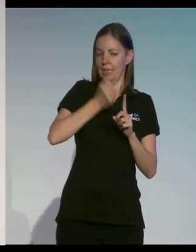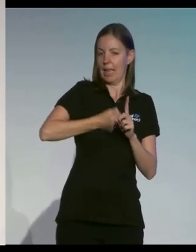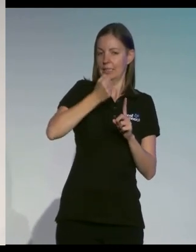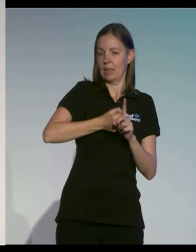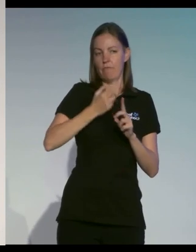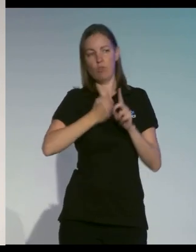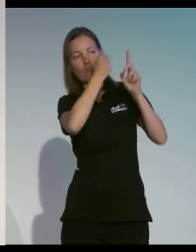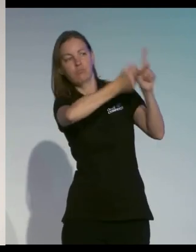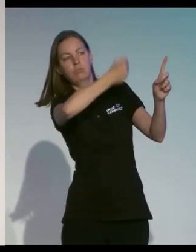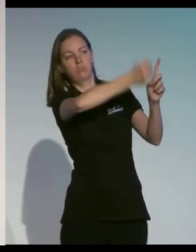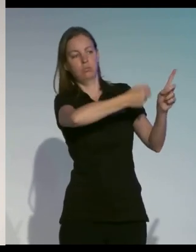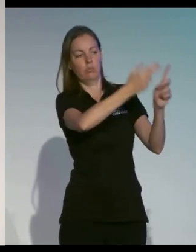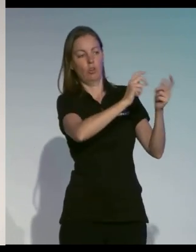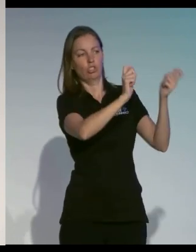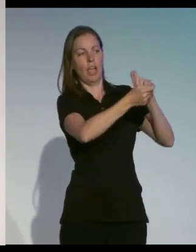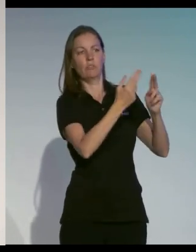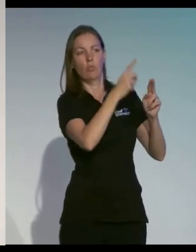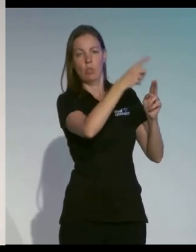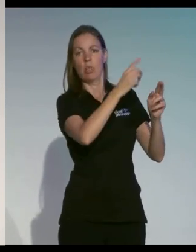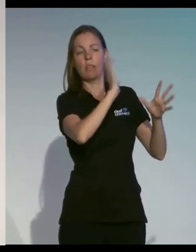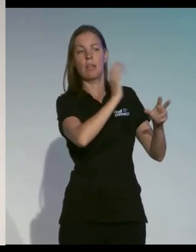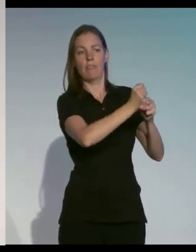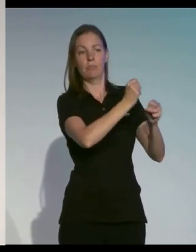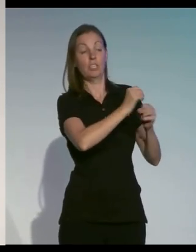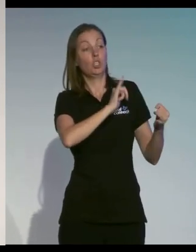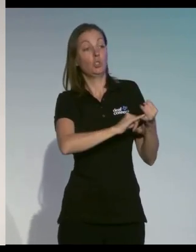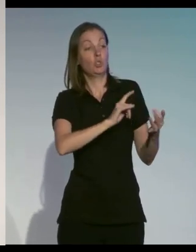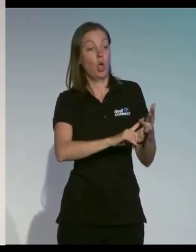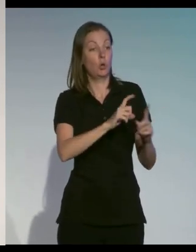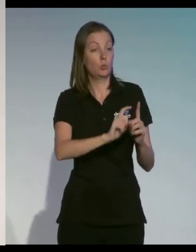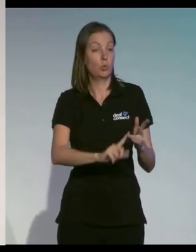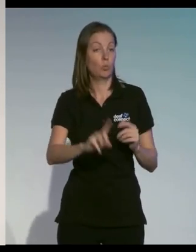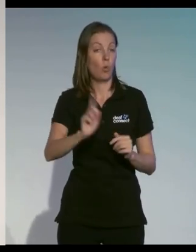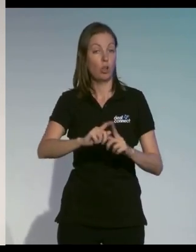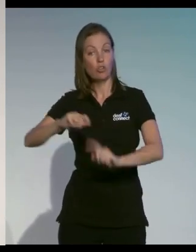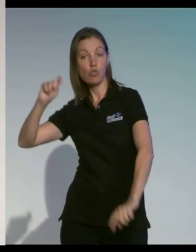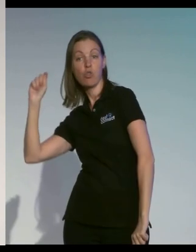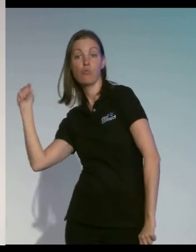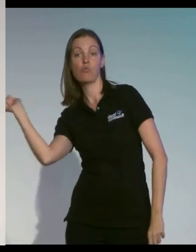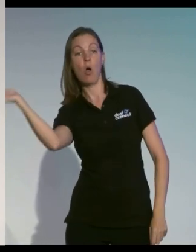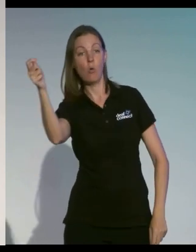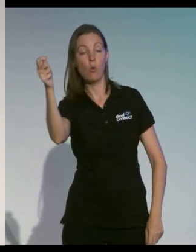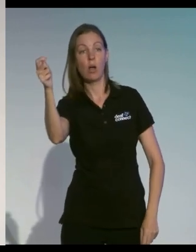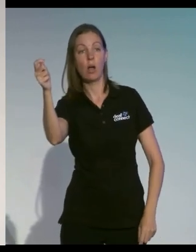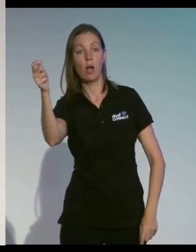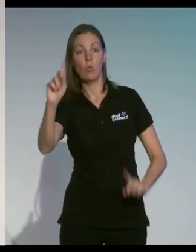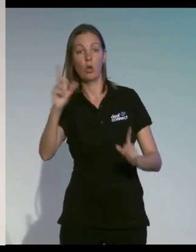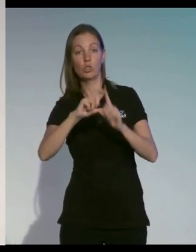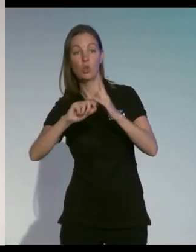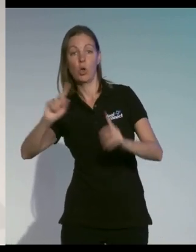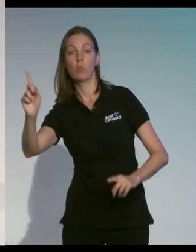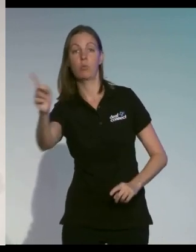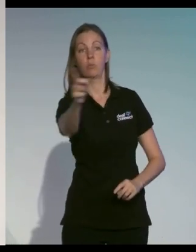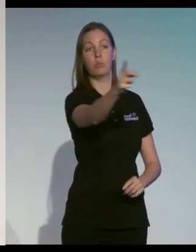lobby government for change. So you throw a boomerang. And what does a boomerang do? It comes back again. So you throw